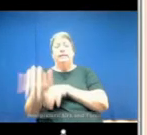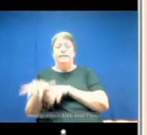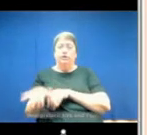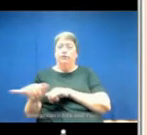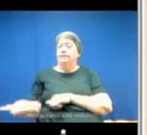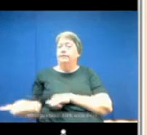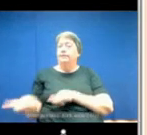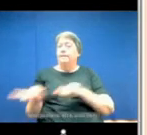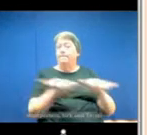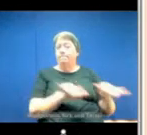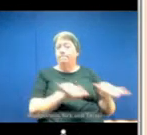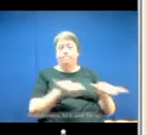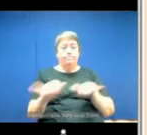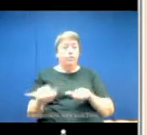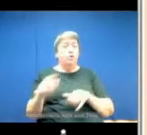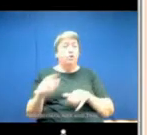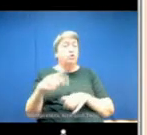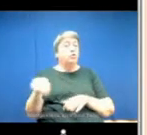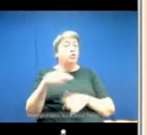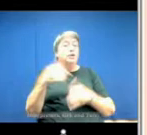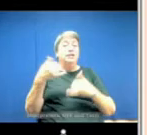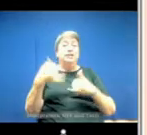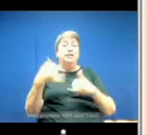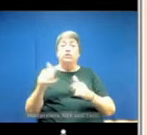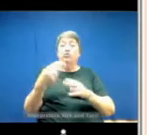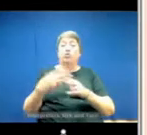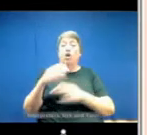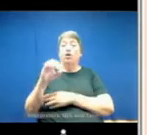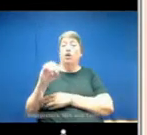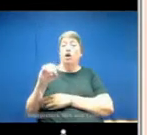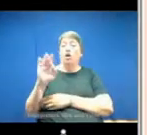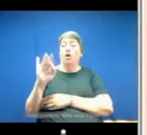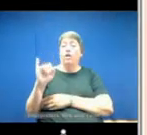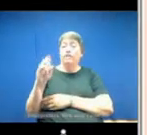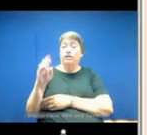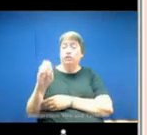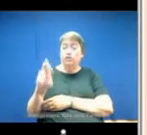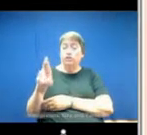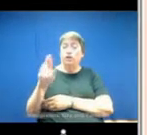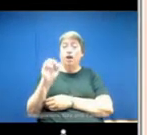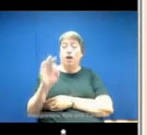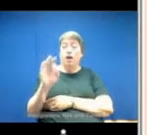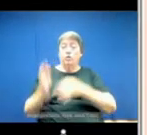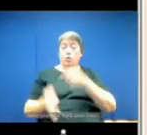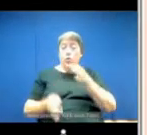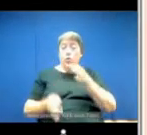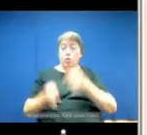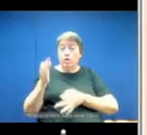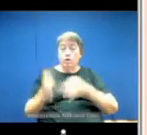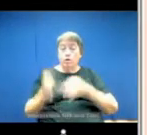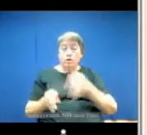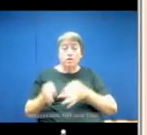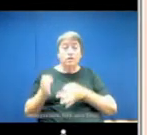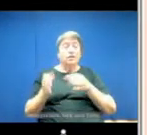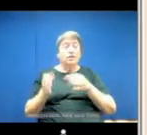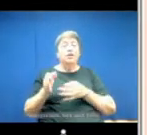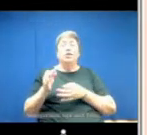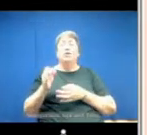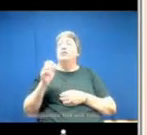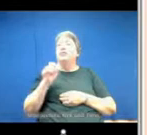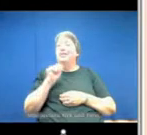You're still an officer of the court. Your duty is to the integrity of the interpretation, not to the attorney who hired